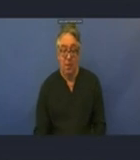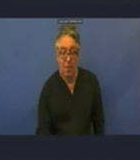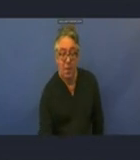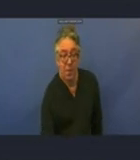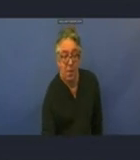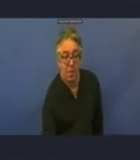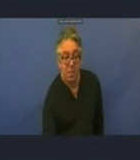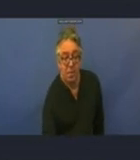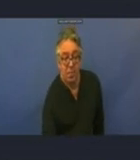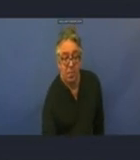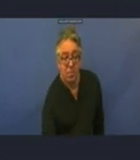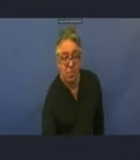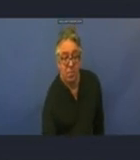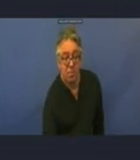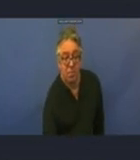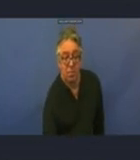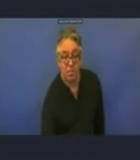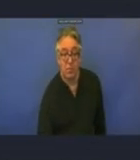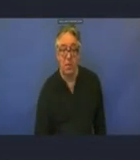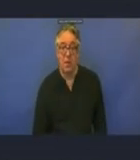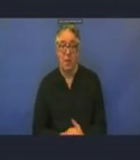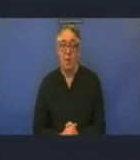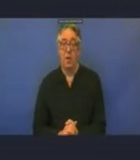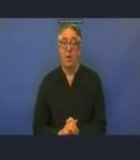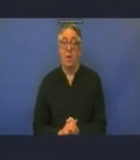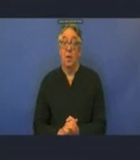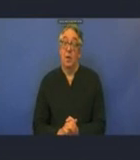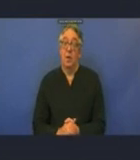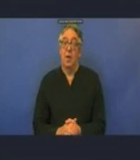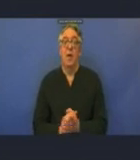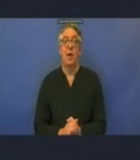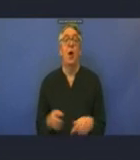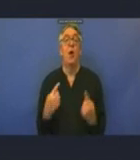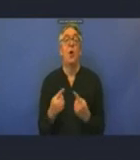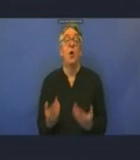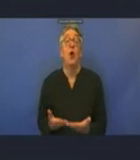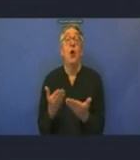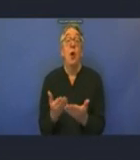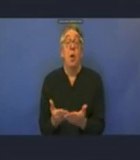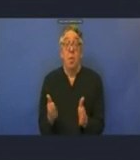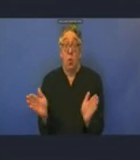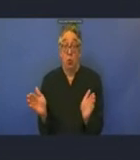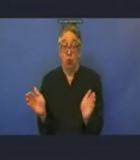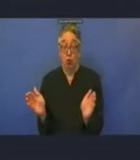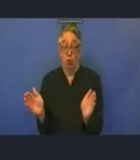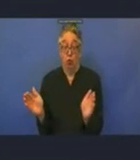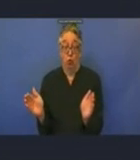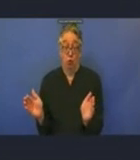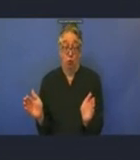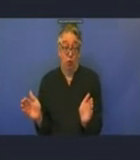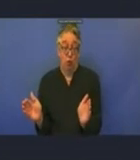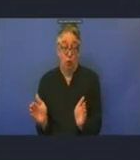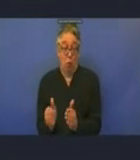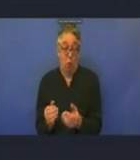By reducing entry barriers to the program and proposing small-scale support, the action is intended to reach